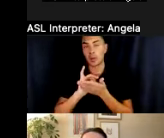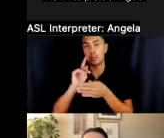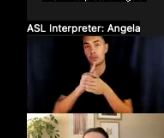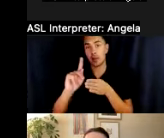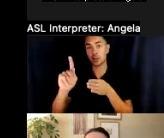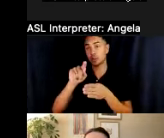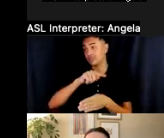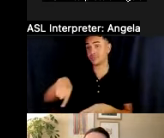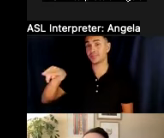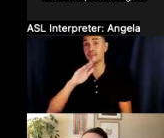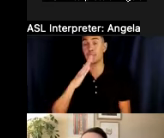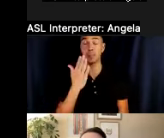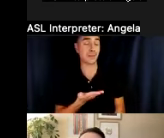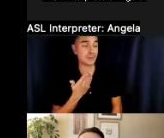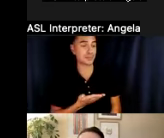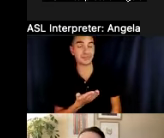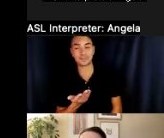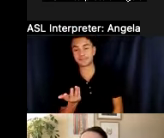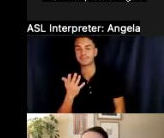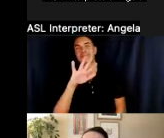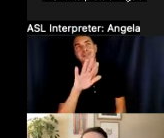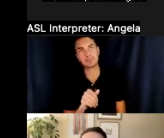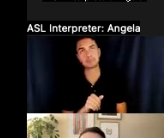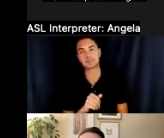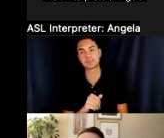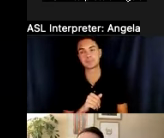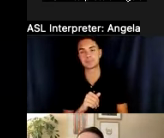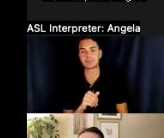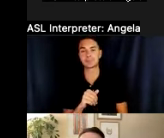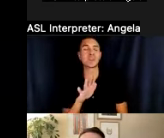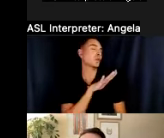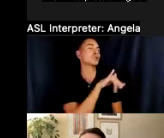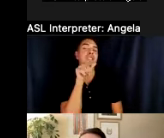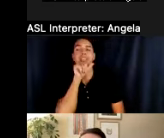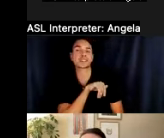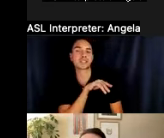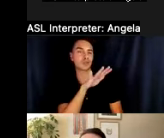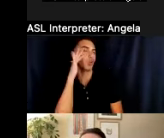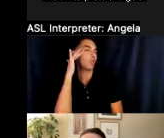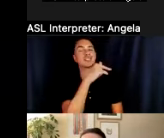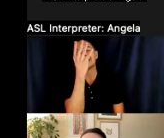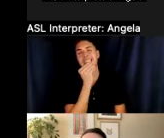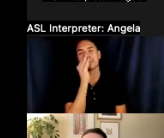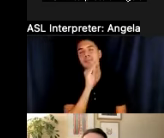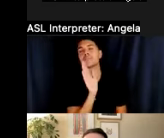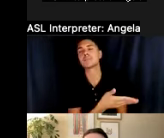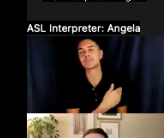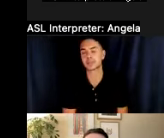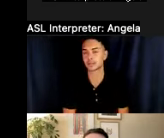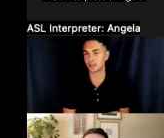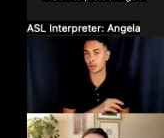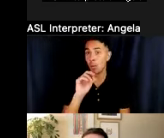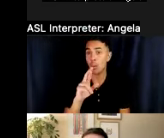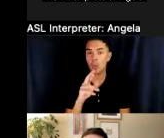who maybe are like, well, she's just intoxicated. She just needs to sleep it off. And